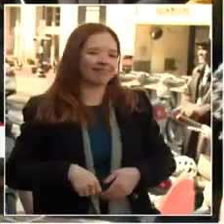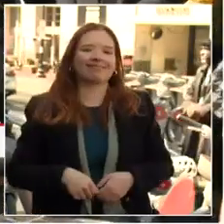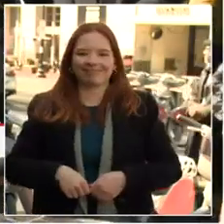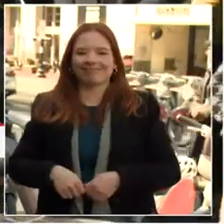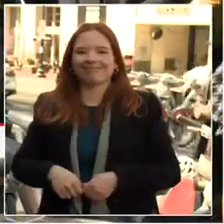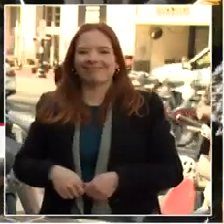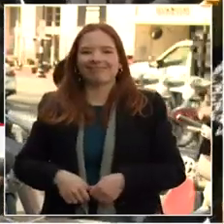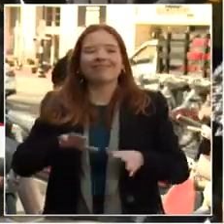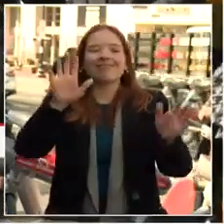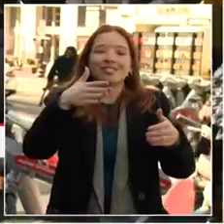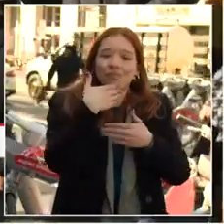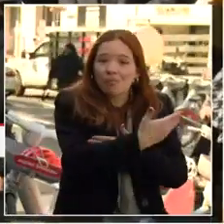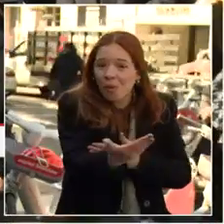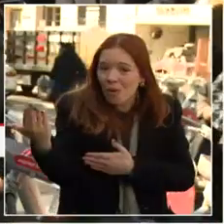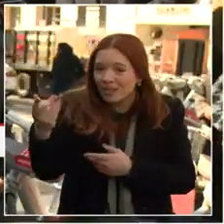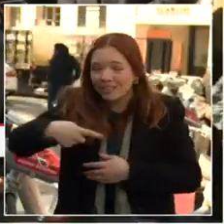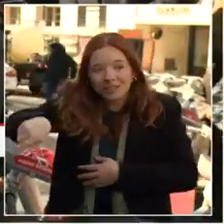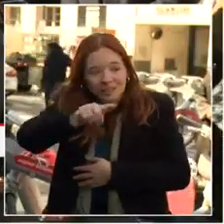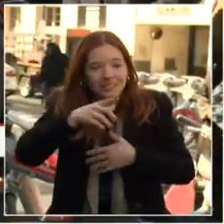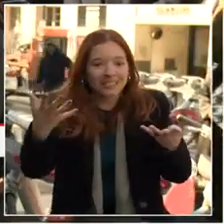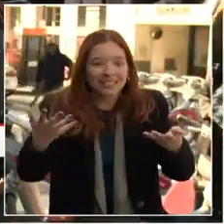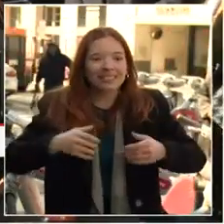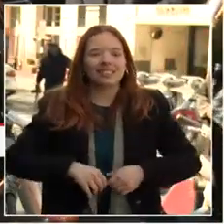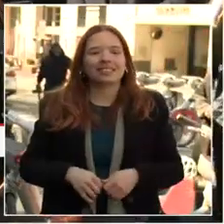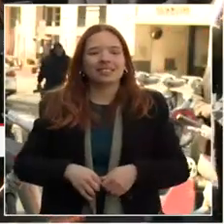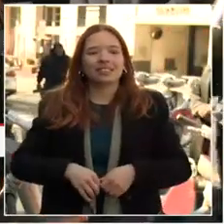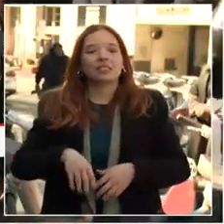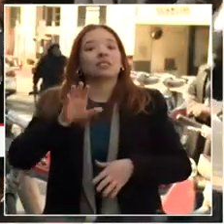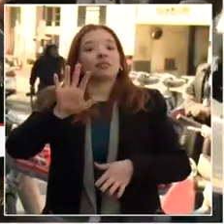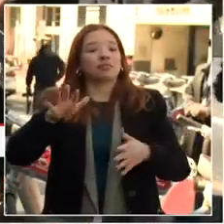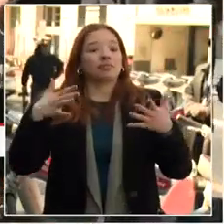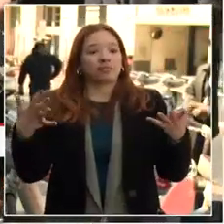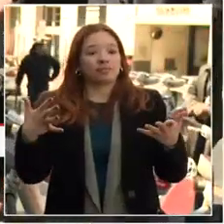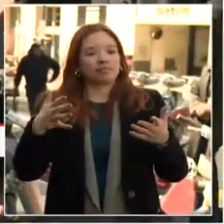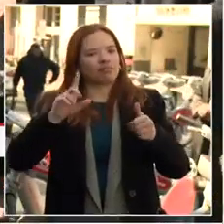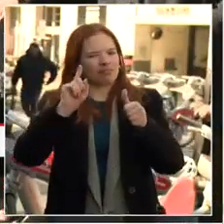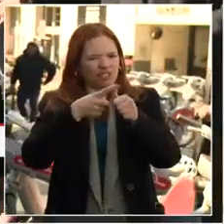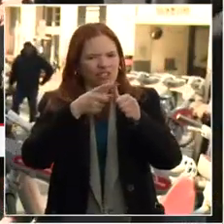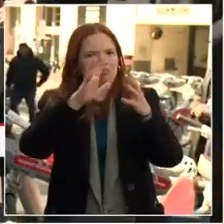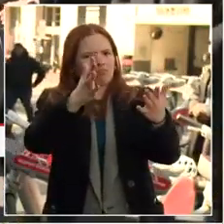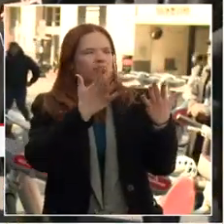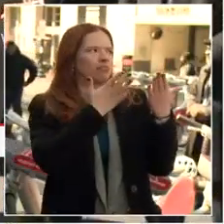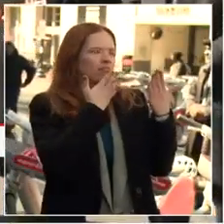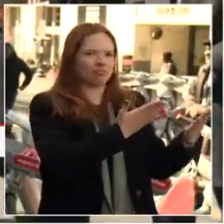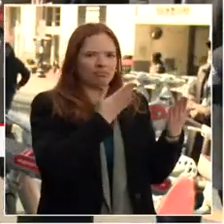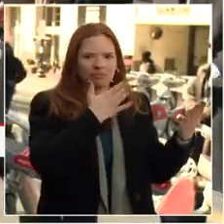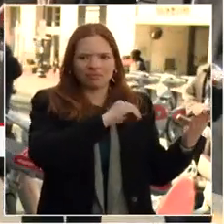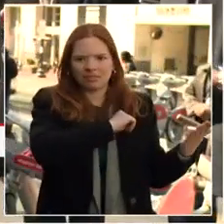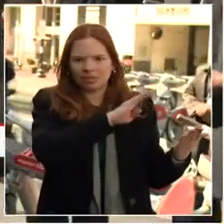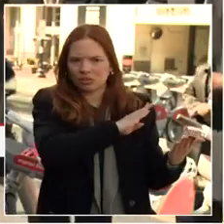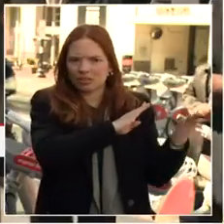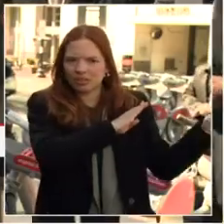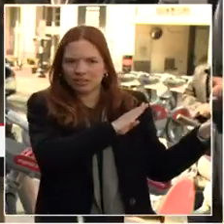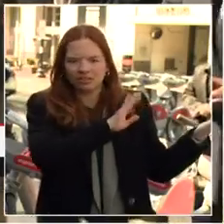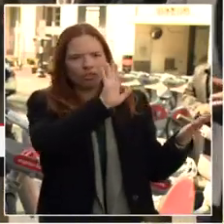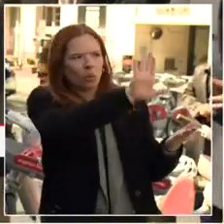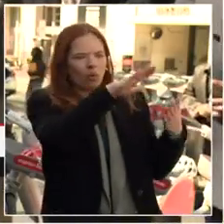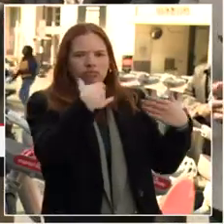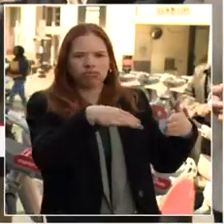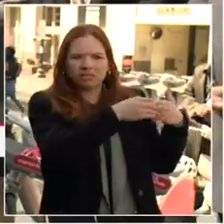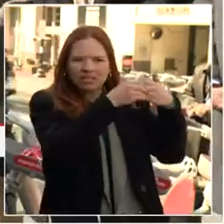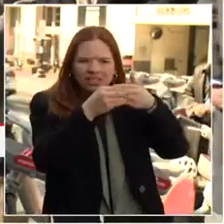Good morning, everyone. Let me first start by saying thank you to Mayor Bowser for her leadership and her